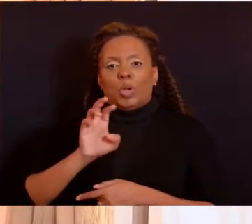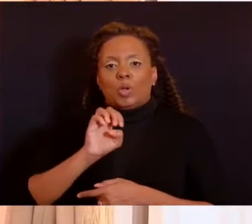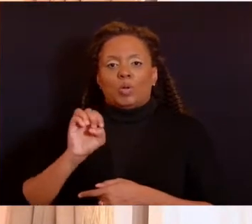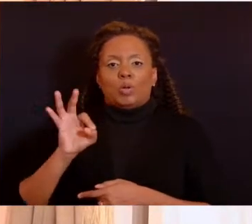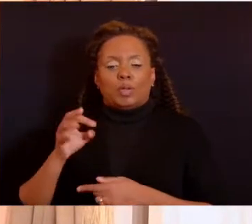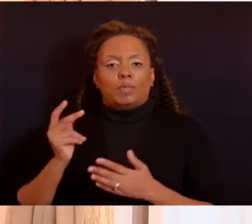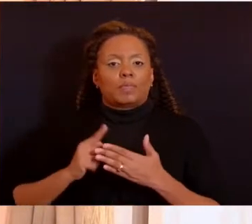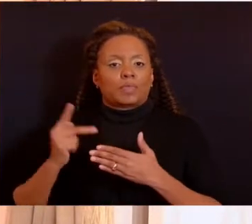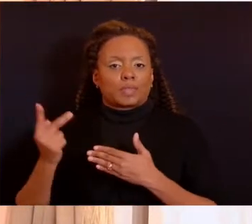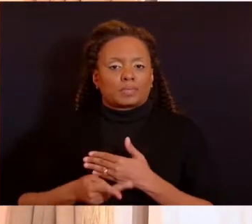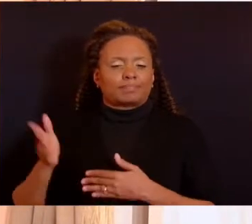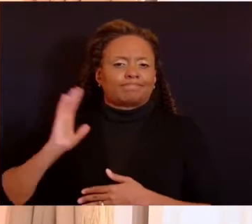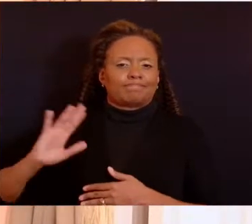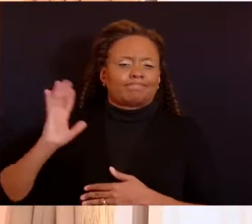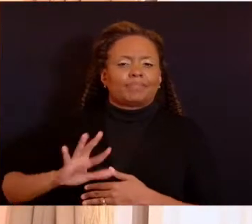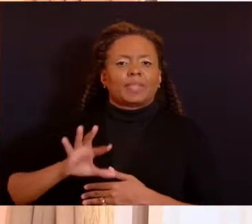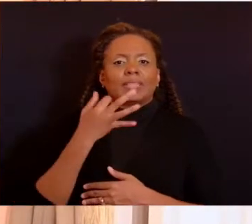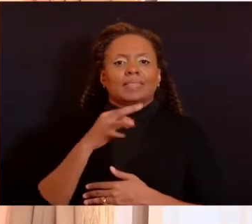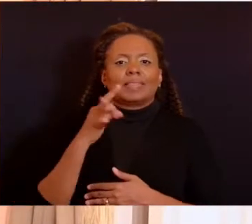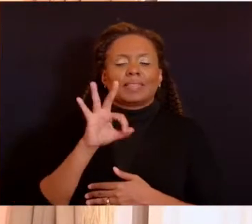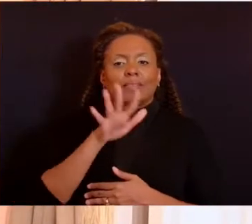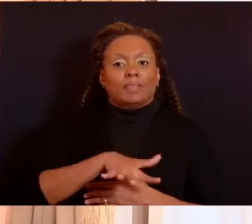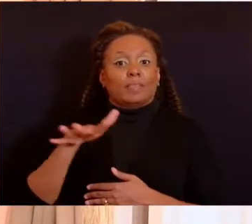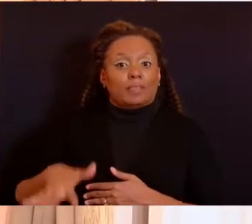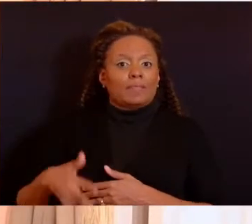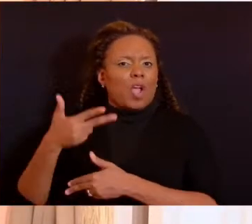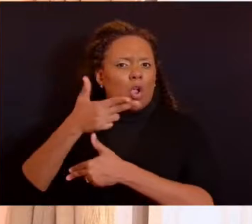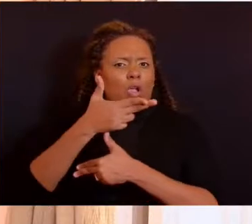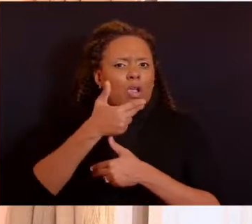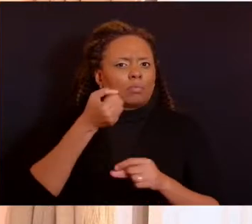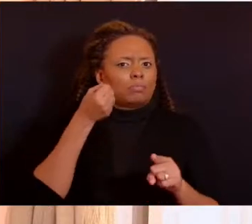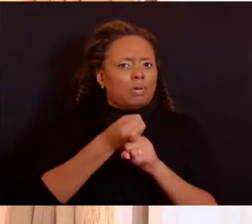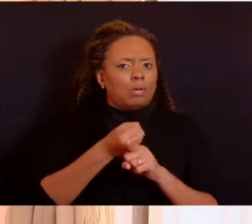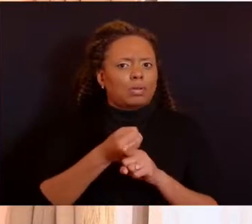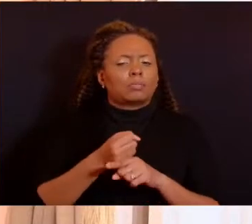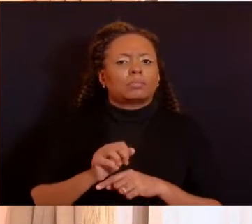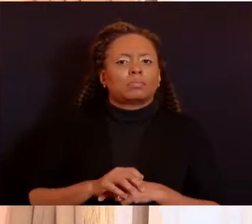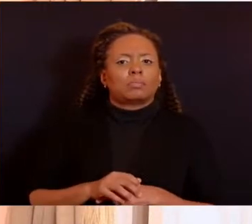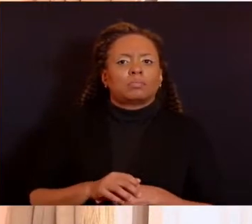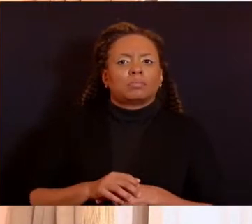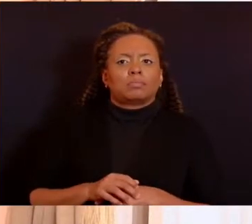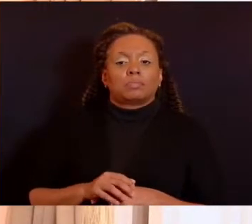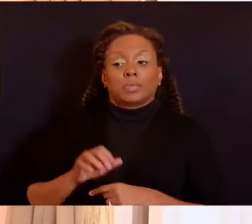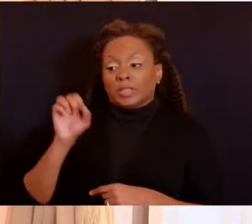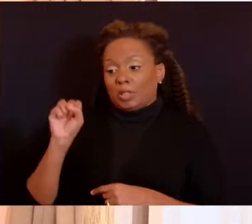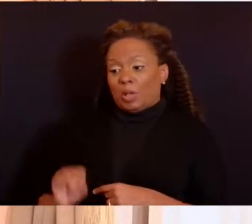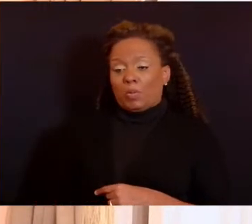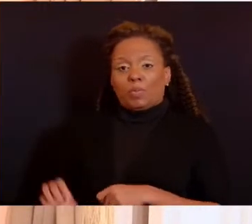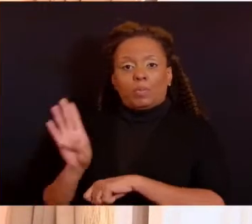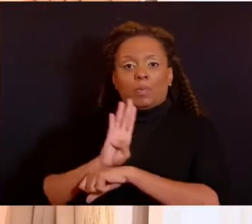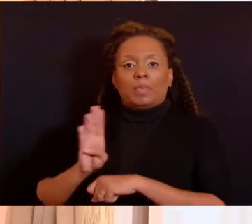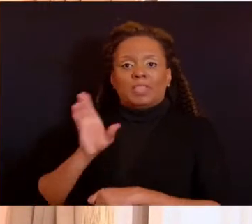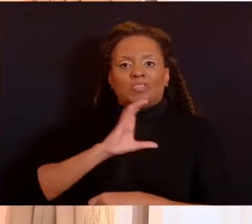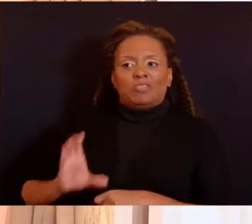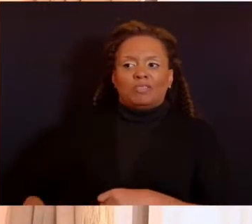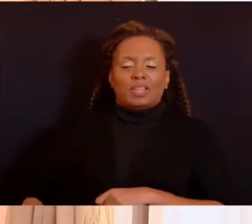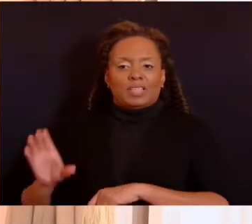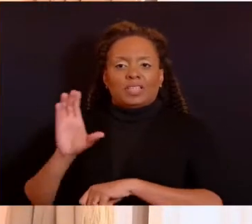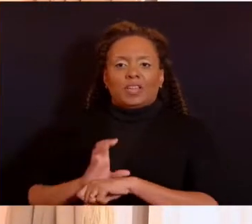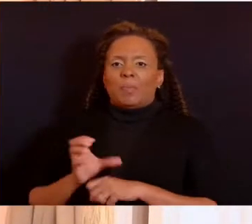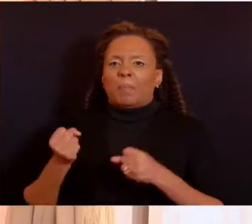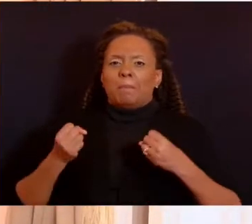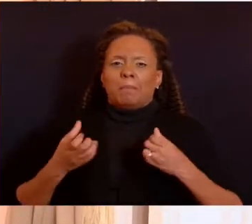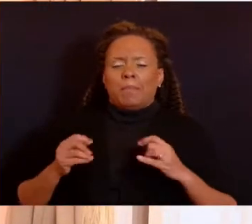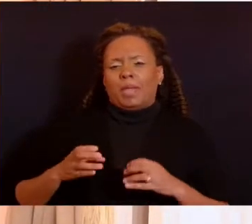Janet hit us, we had a situation where the south of the island was seriously badly damaged, and we lost many